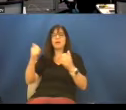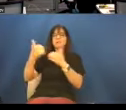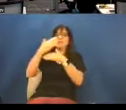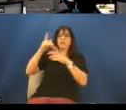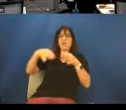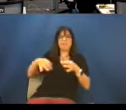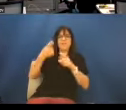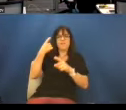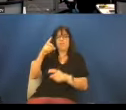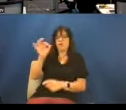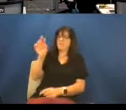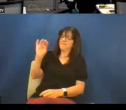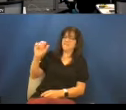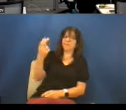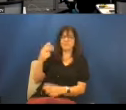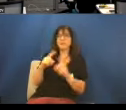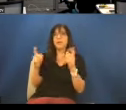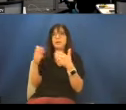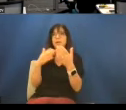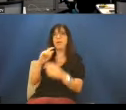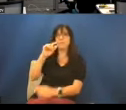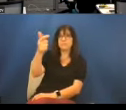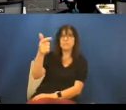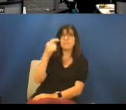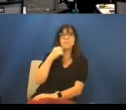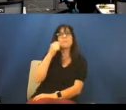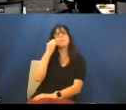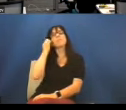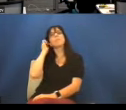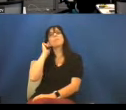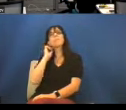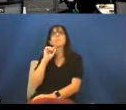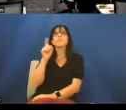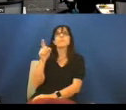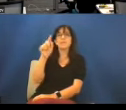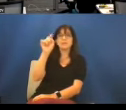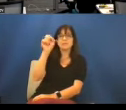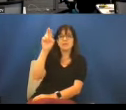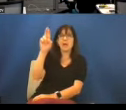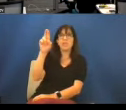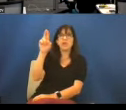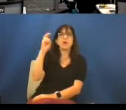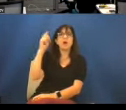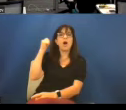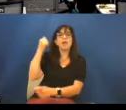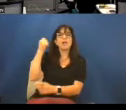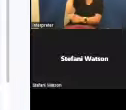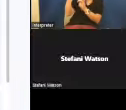for funch. We'll vote on it. Go ahead. All right. Tyler Sorensen, audiology,